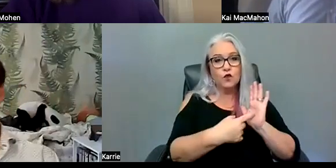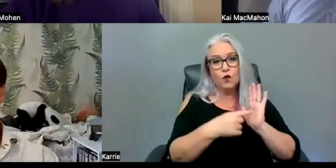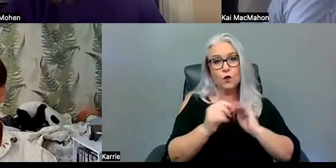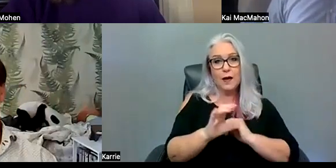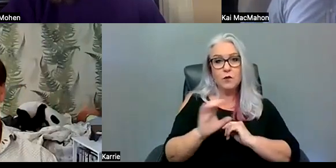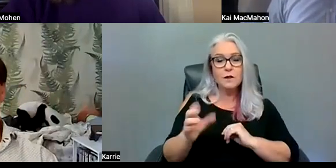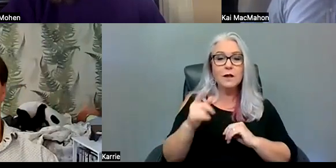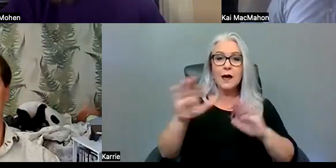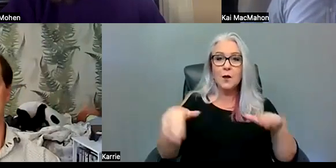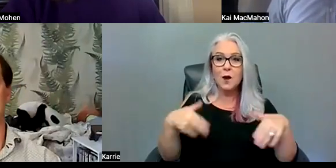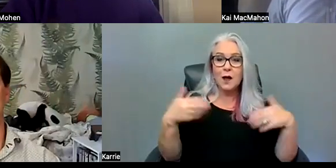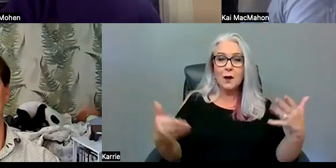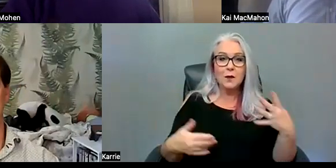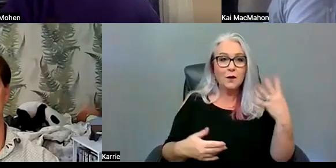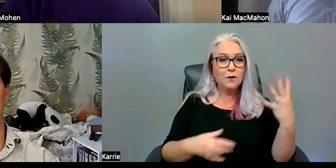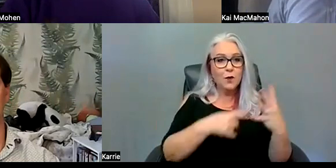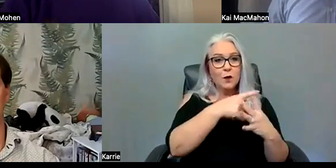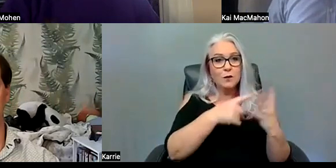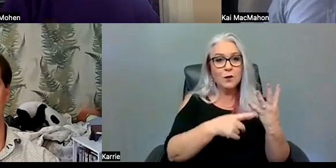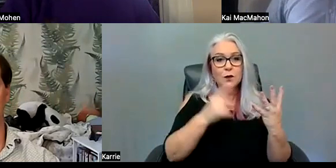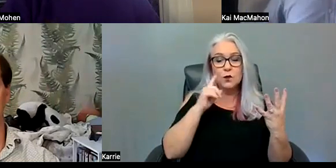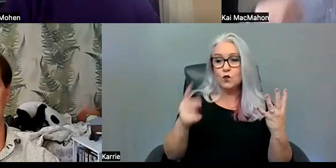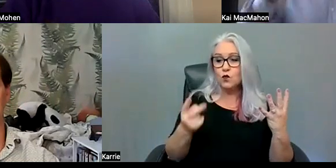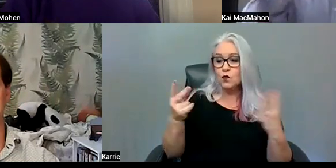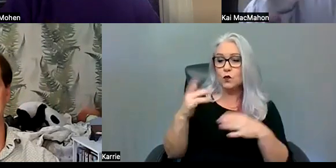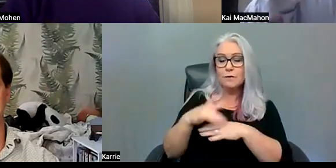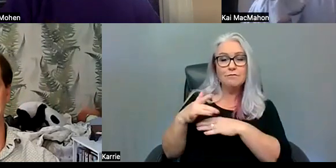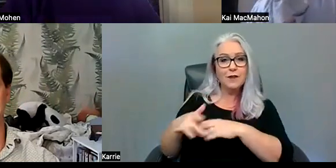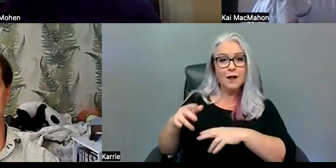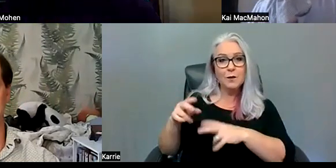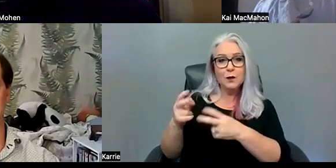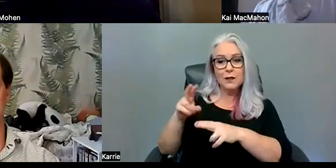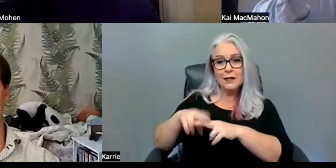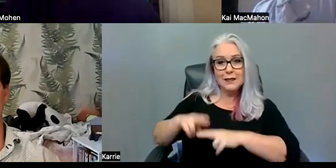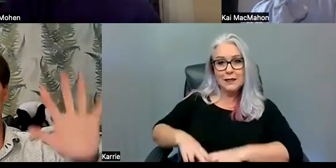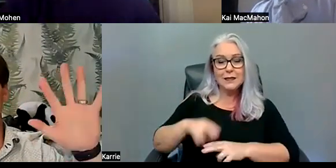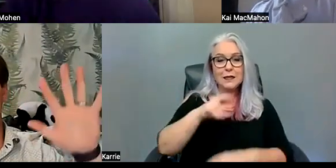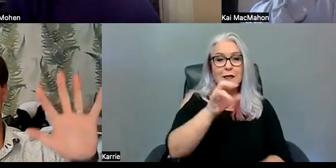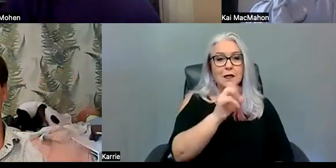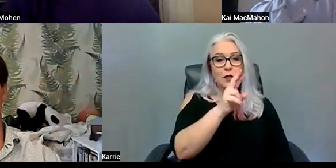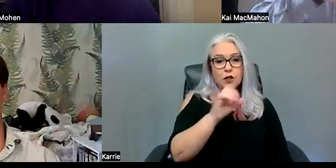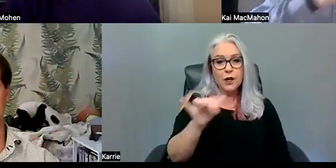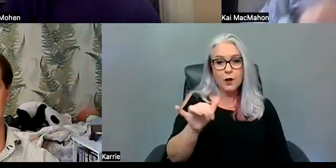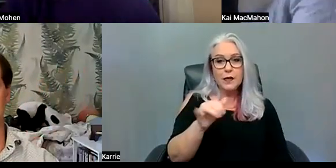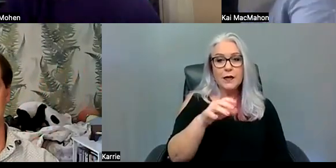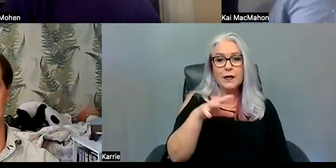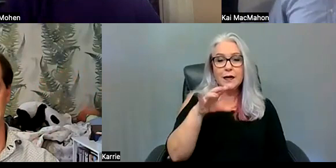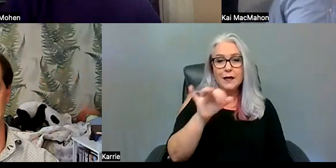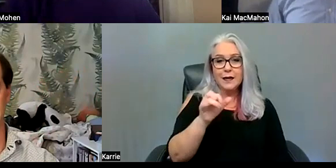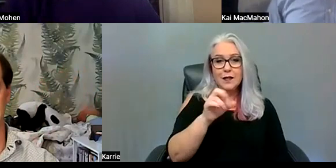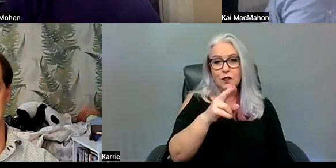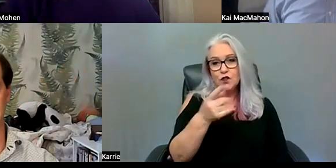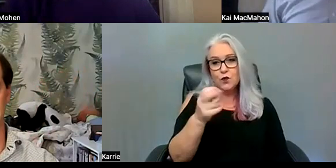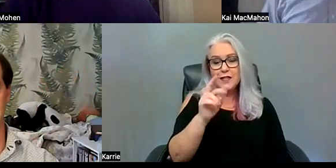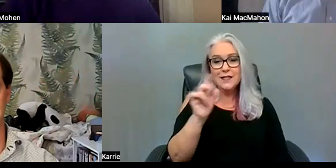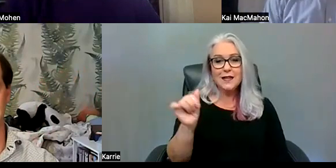four candidates for the two open seats on the board: Jeremy Galland, MacMahon, Theresa McCaffrey,